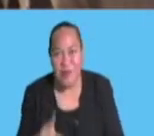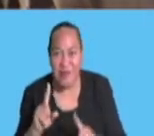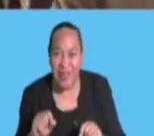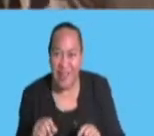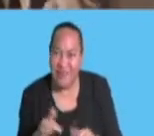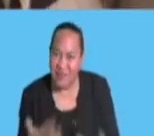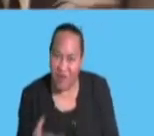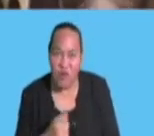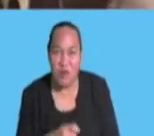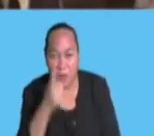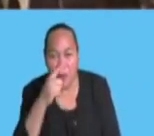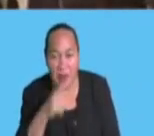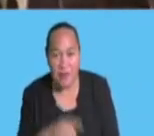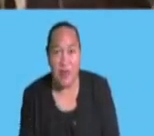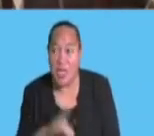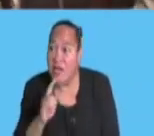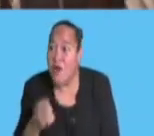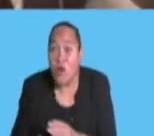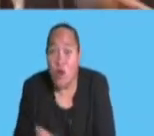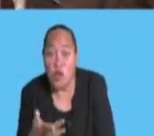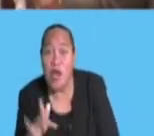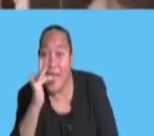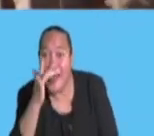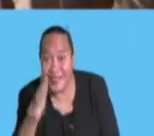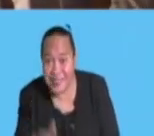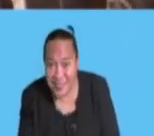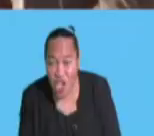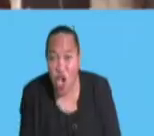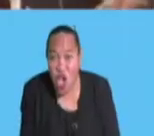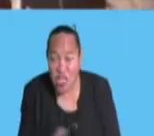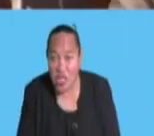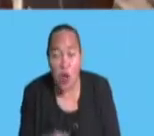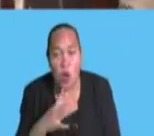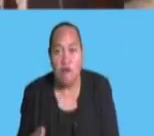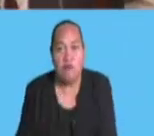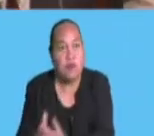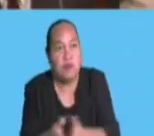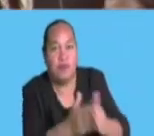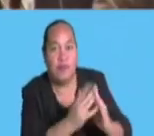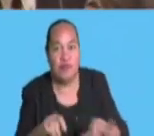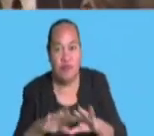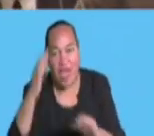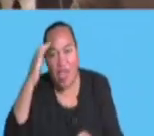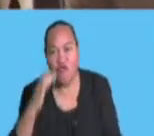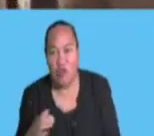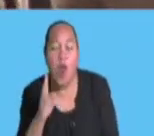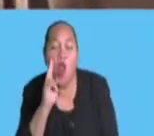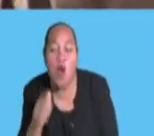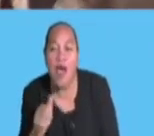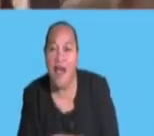legacy. Now when people go to early childhood, we are setting up early childhood centers all over the country, looking after the young of this